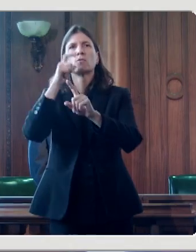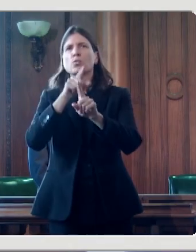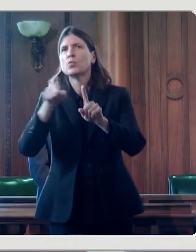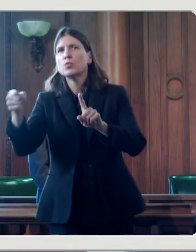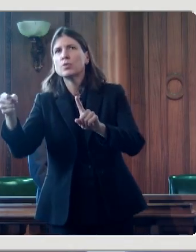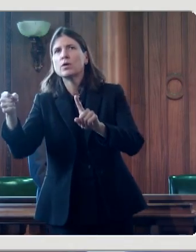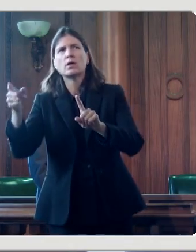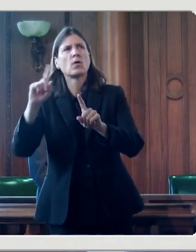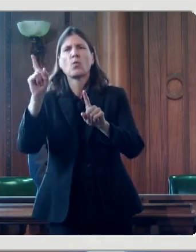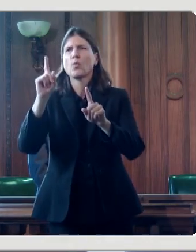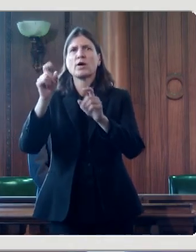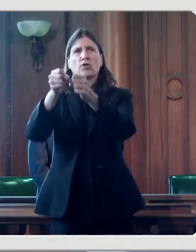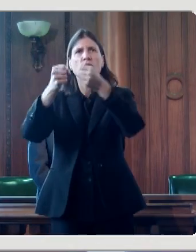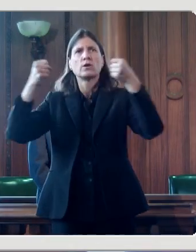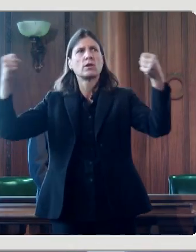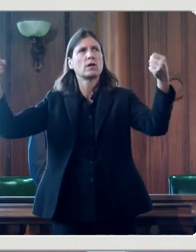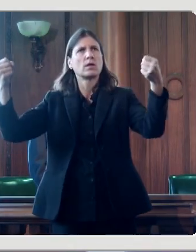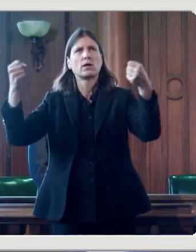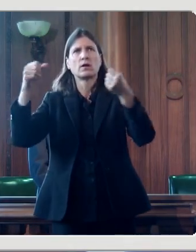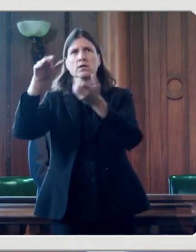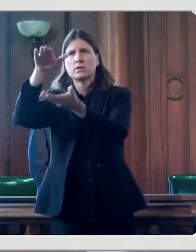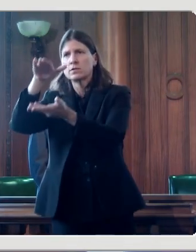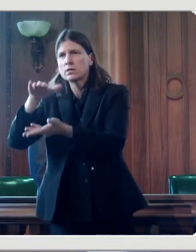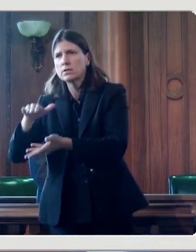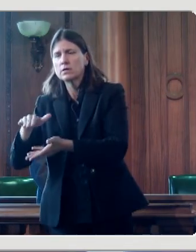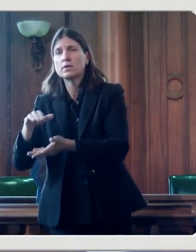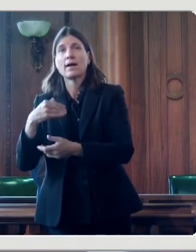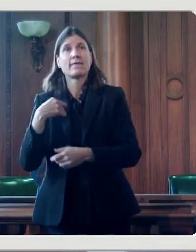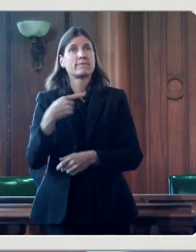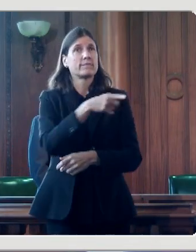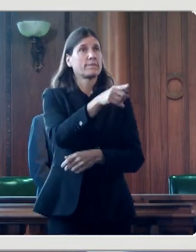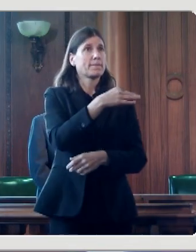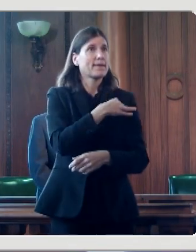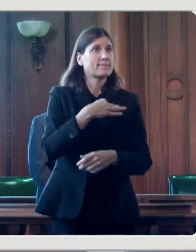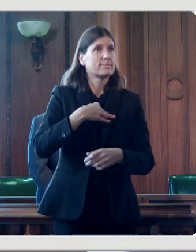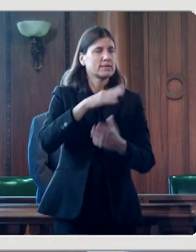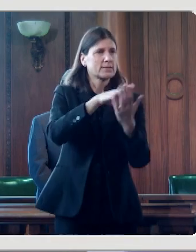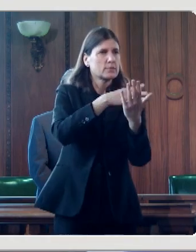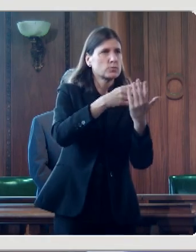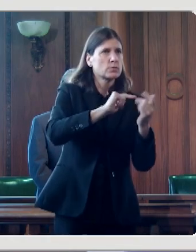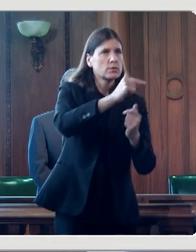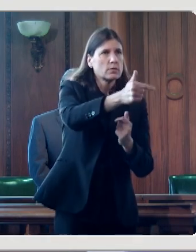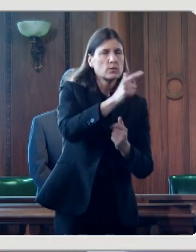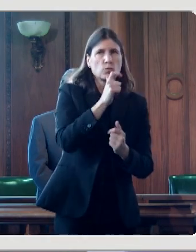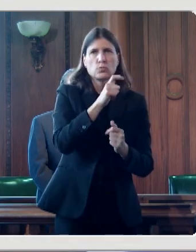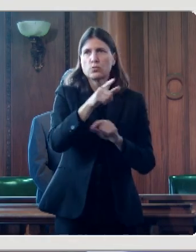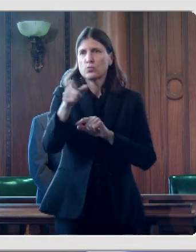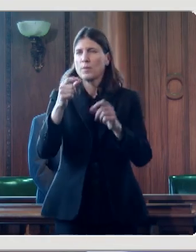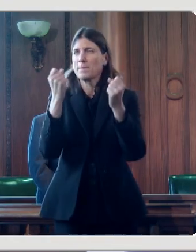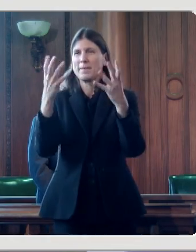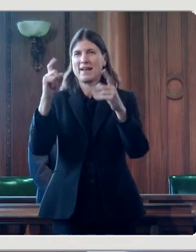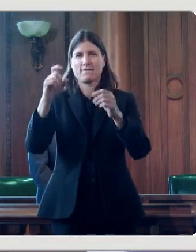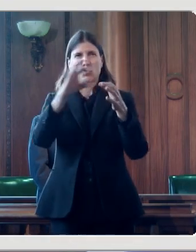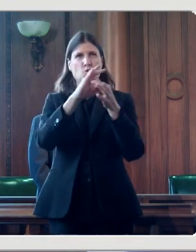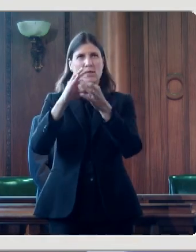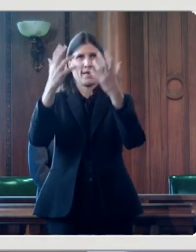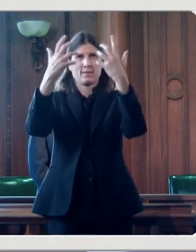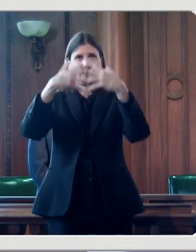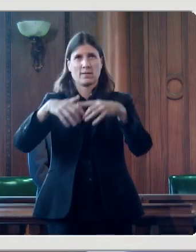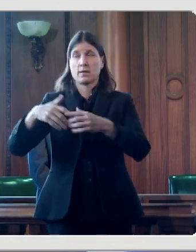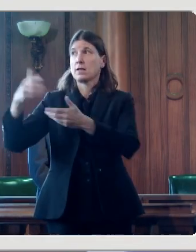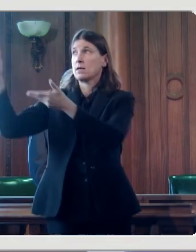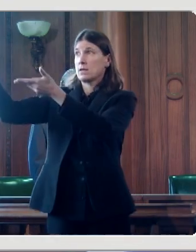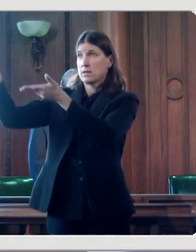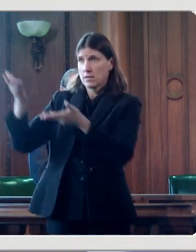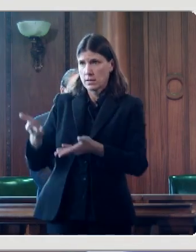personnel, refrigeration. You've got to get a number of things to go right. And so in the early phases of a complex logistical problem,